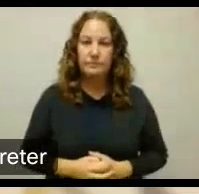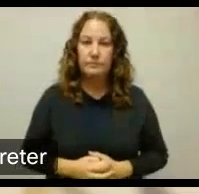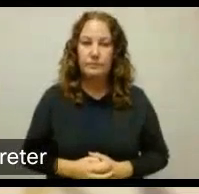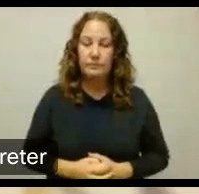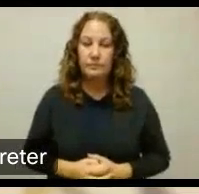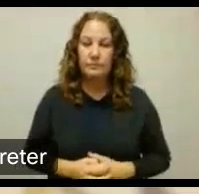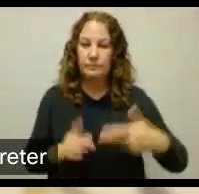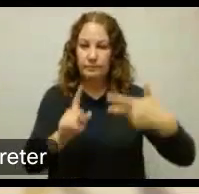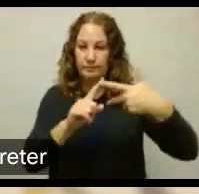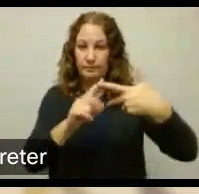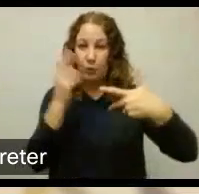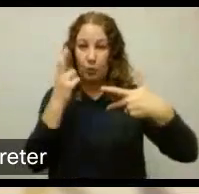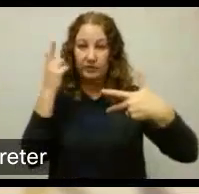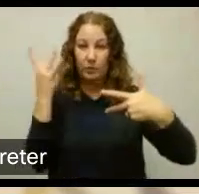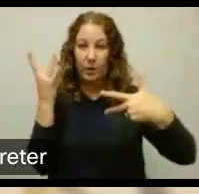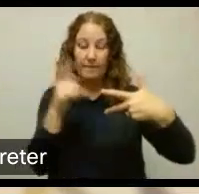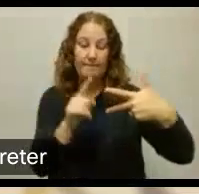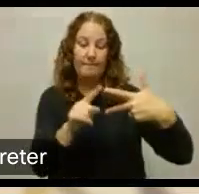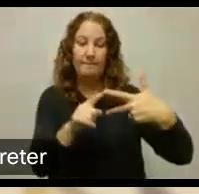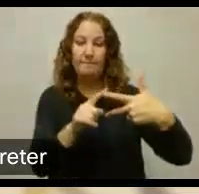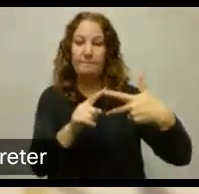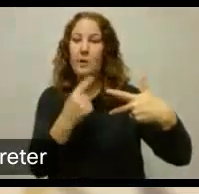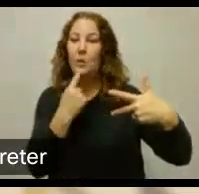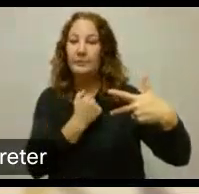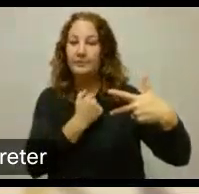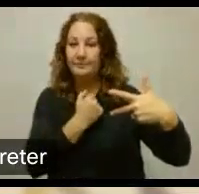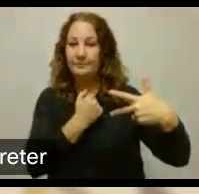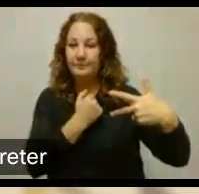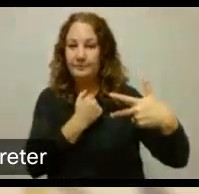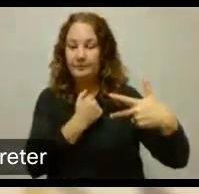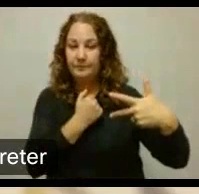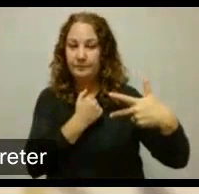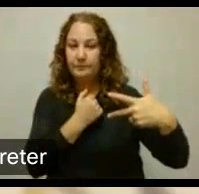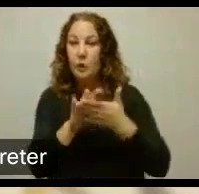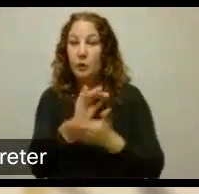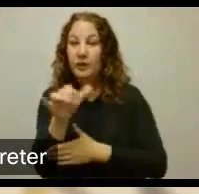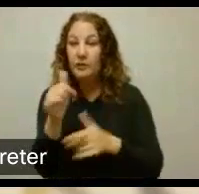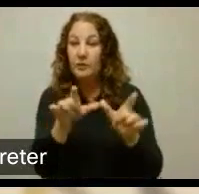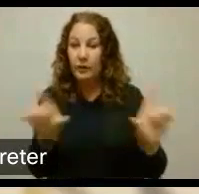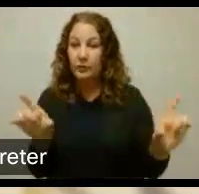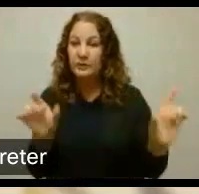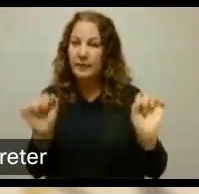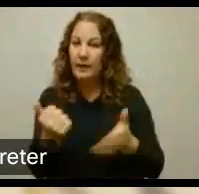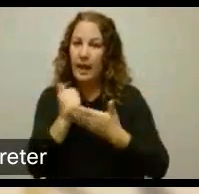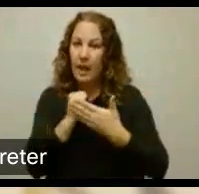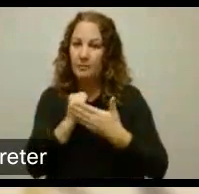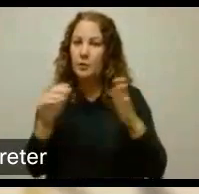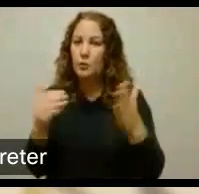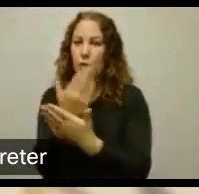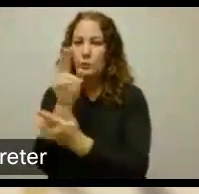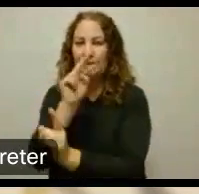My second reason why is in red. Learning another language can help you gain